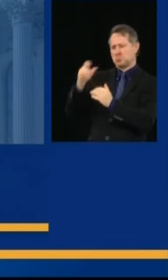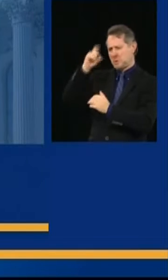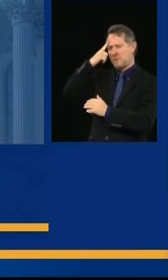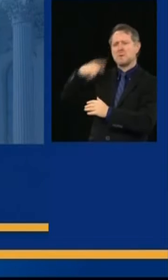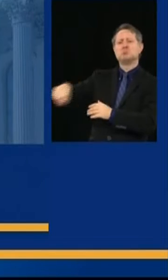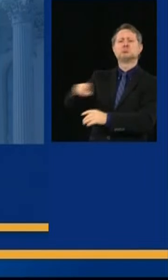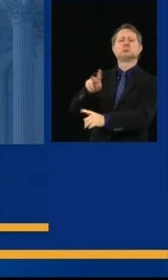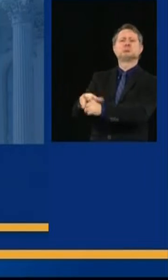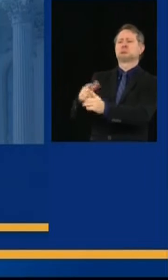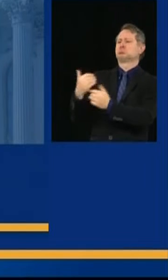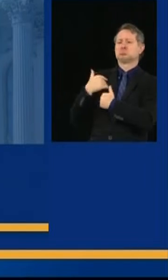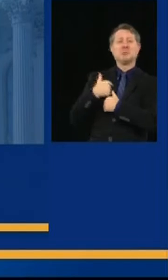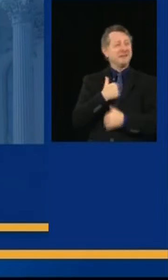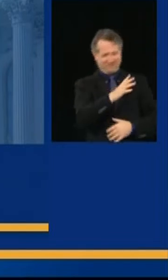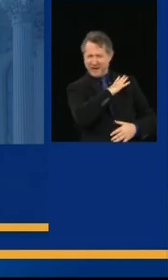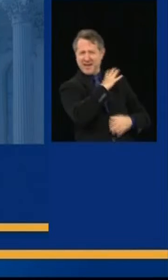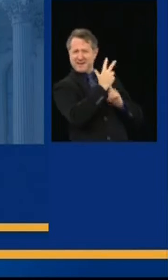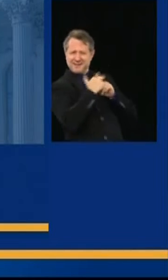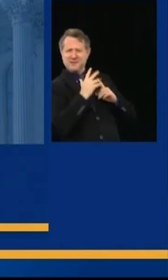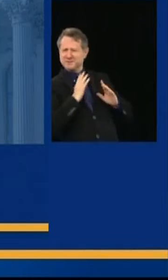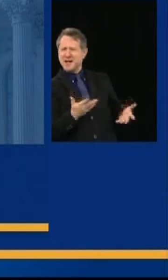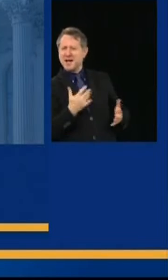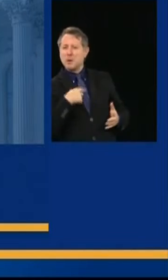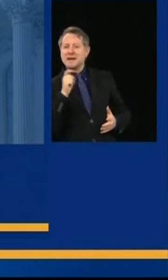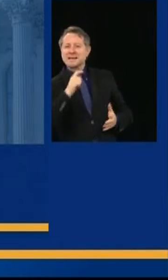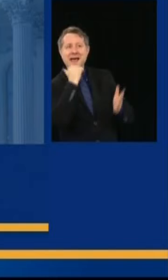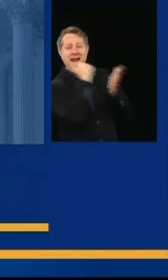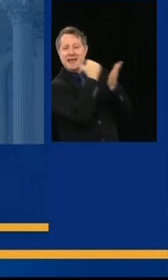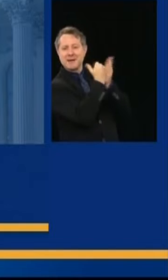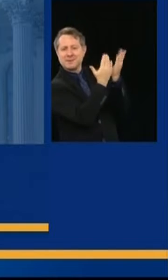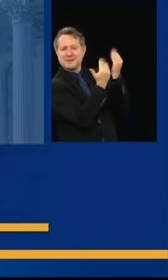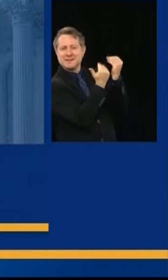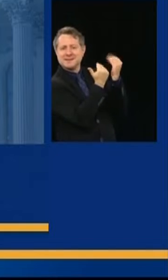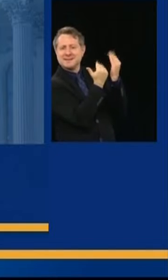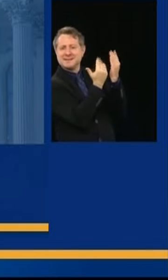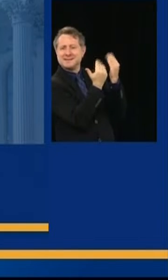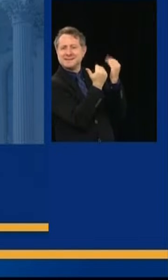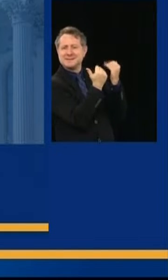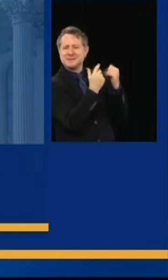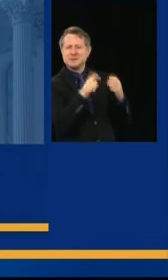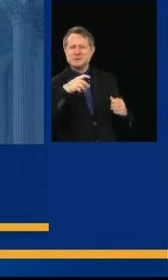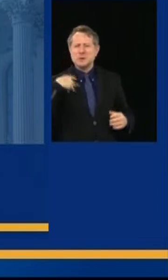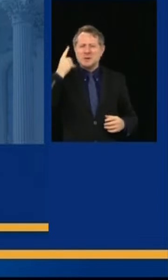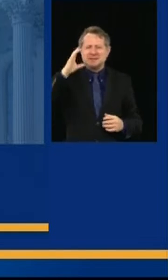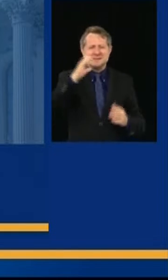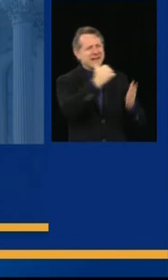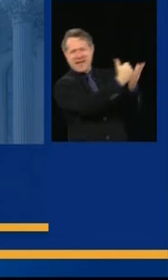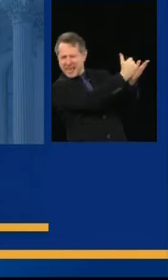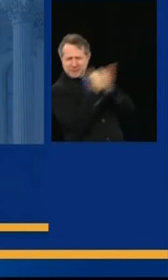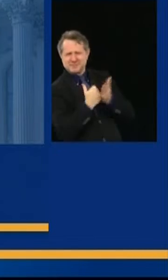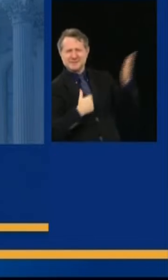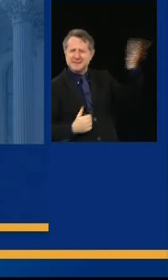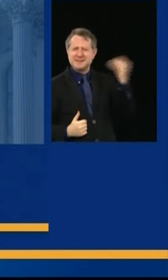help to make this happen. And we need help from Washington. I think that the decision